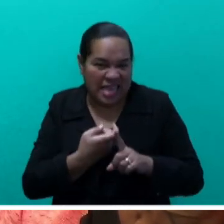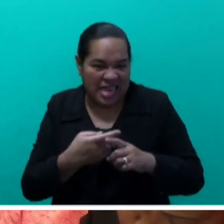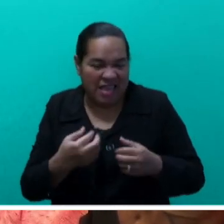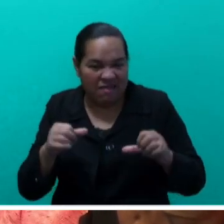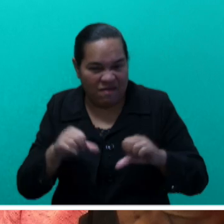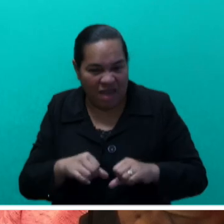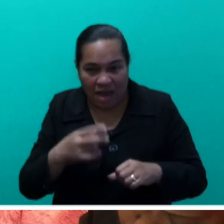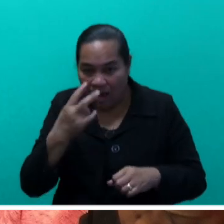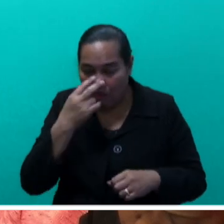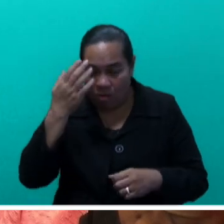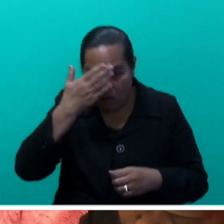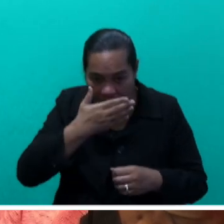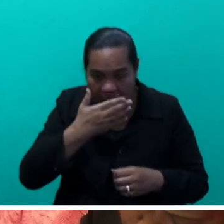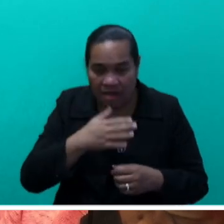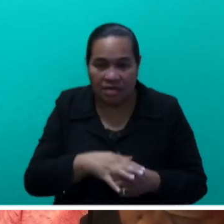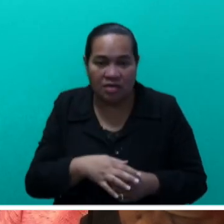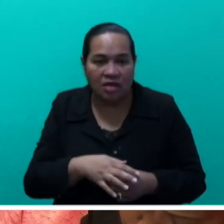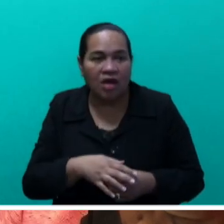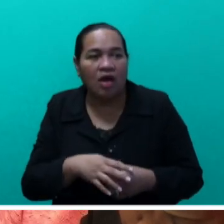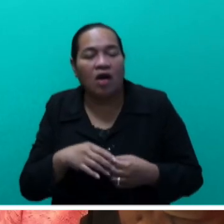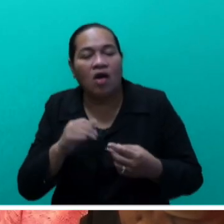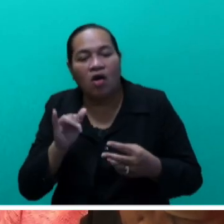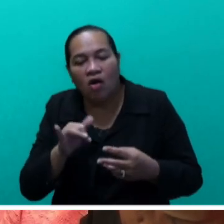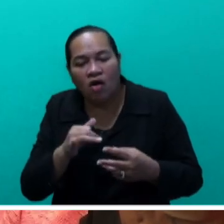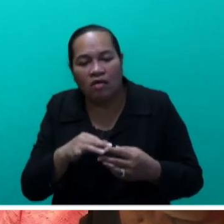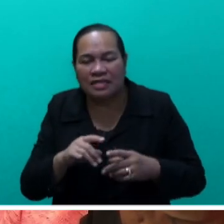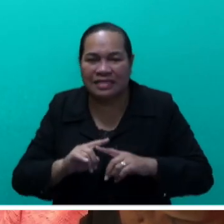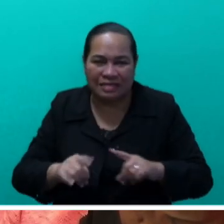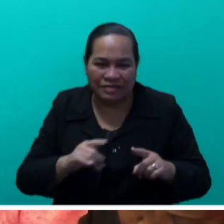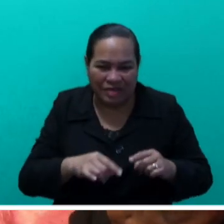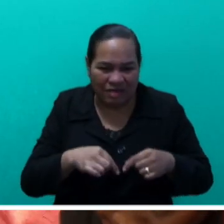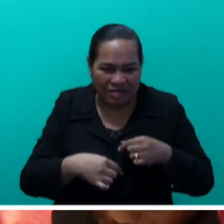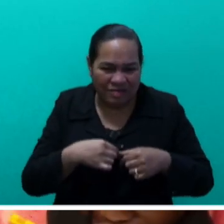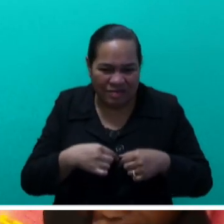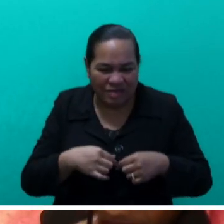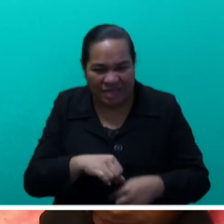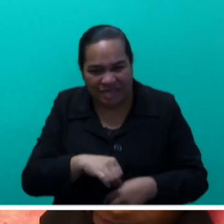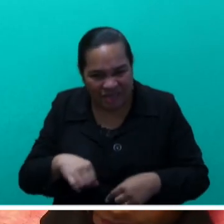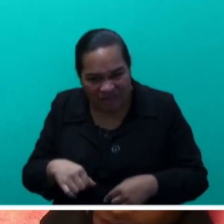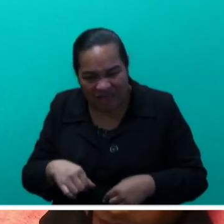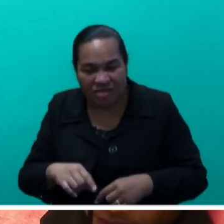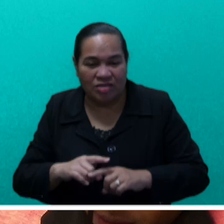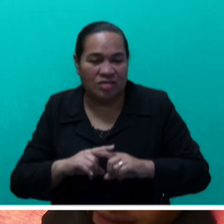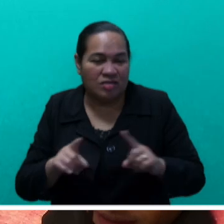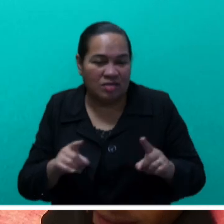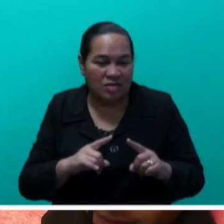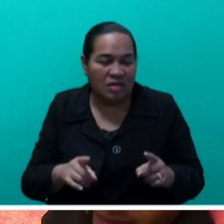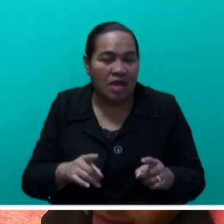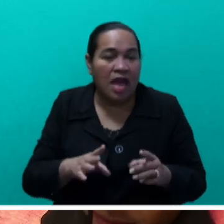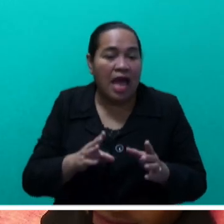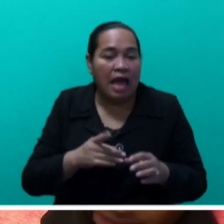impairment or vision loss, peripheral vessel disease that requires surgical interventions, including